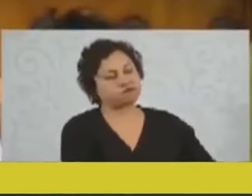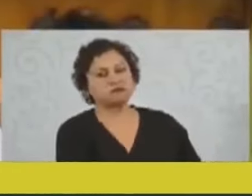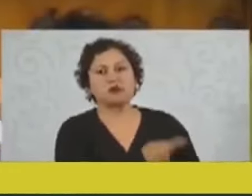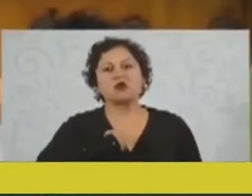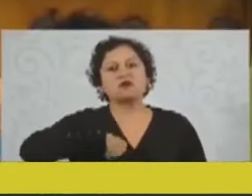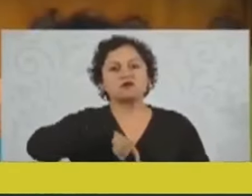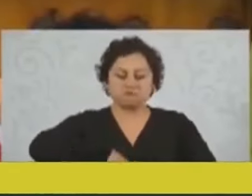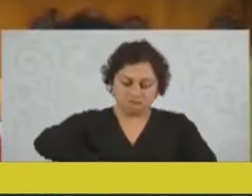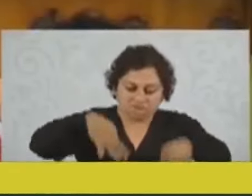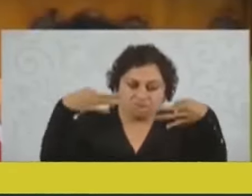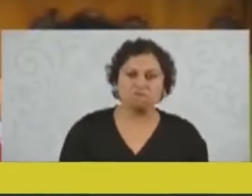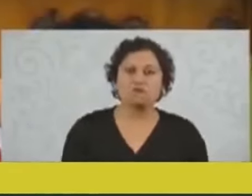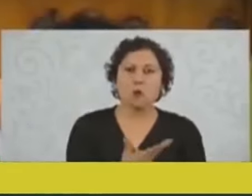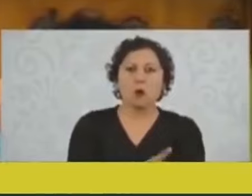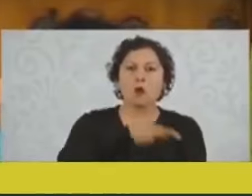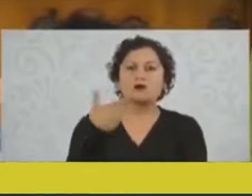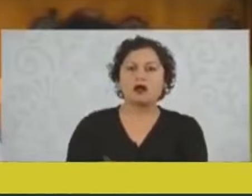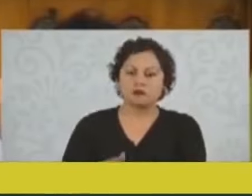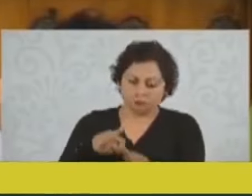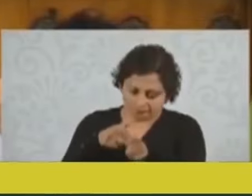be always honesty.